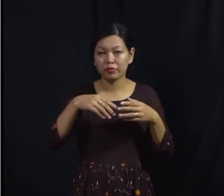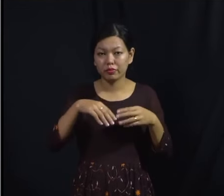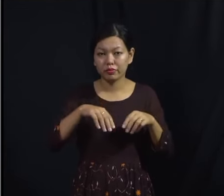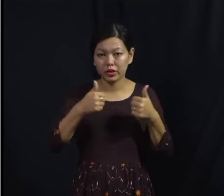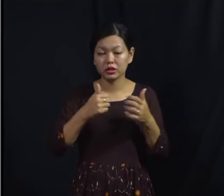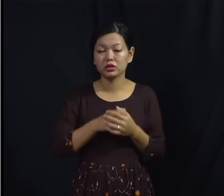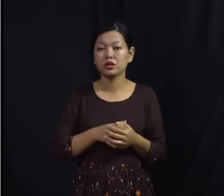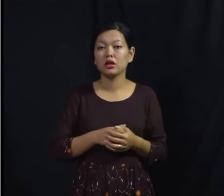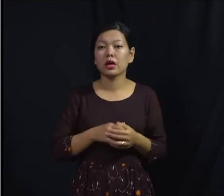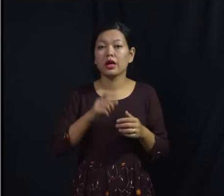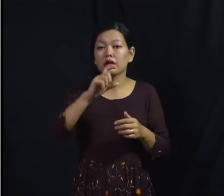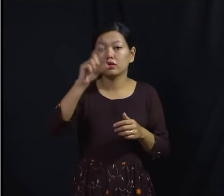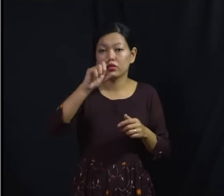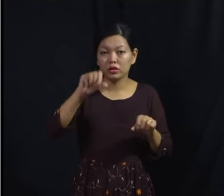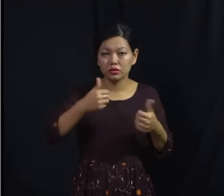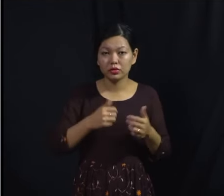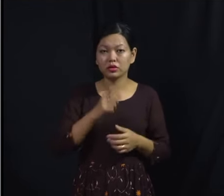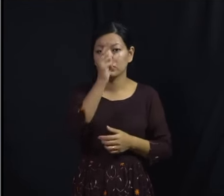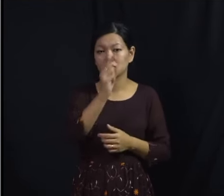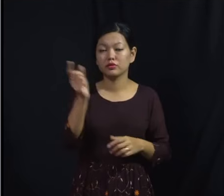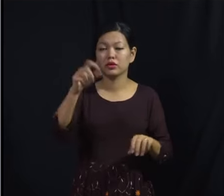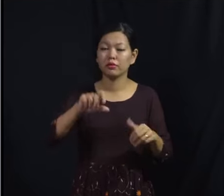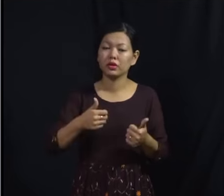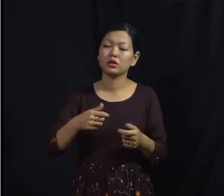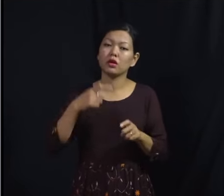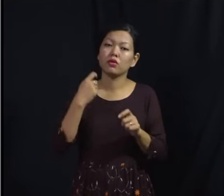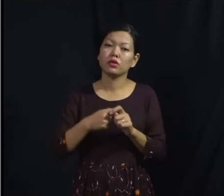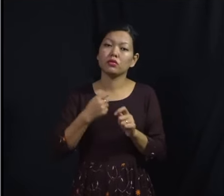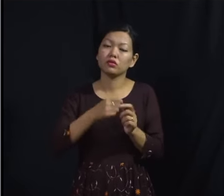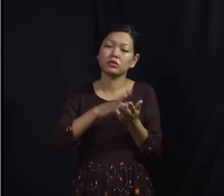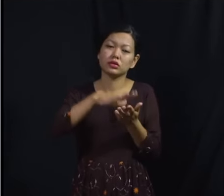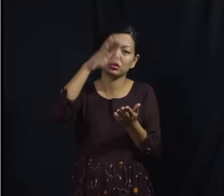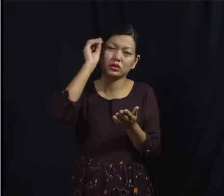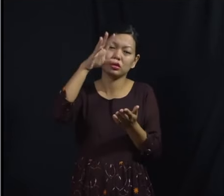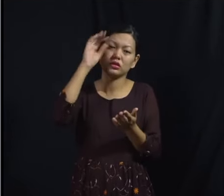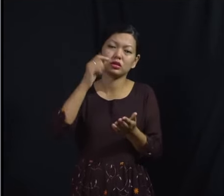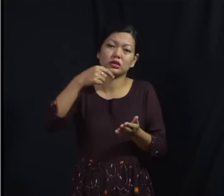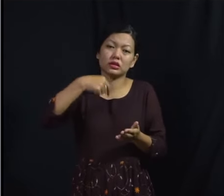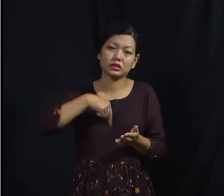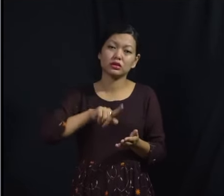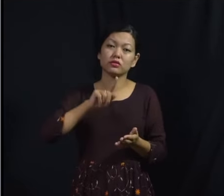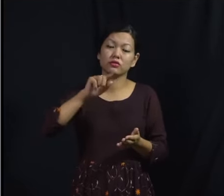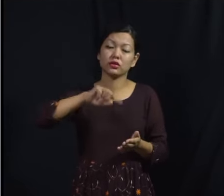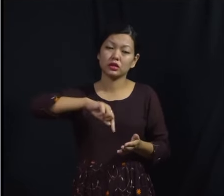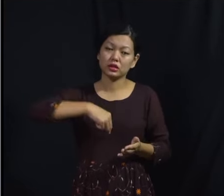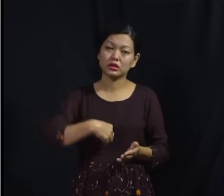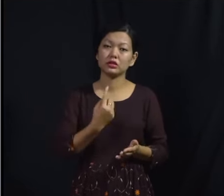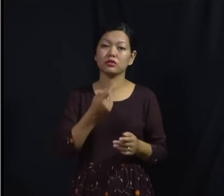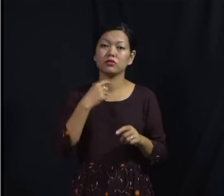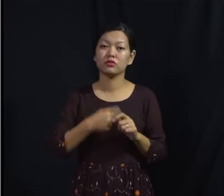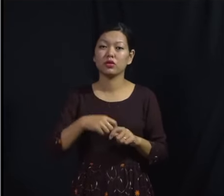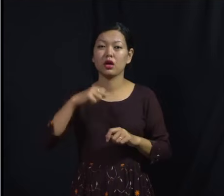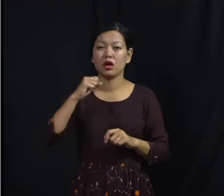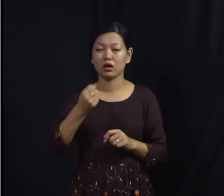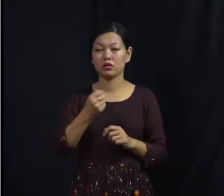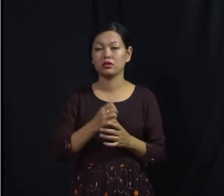of stereotyped feedbacks that she was given in the environment, she was able to break away from it because of her